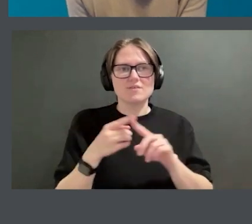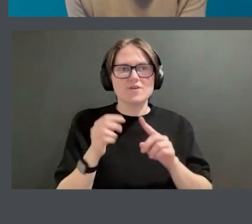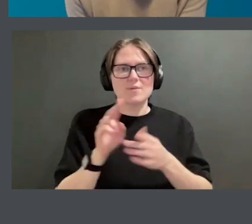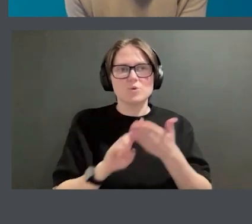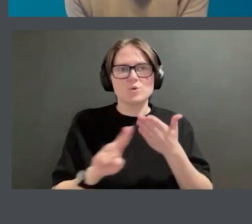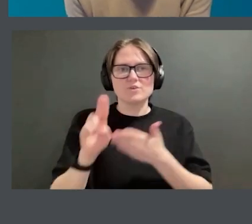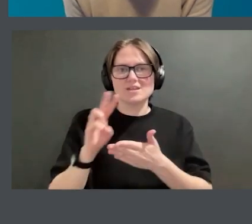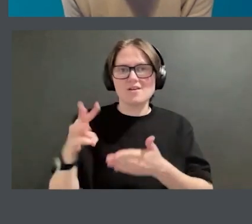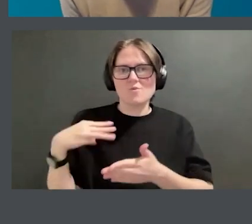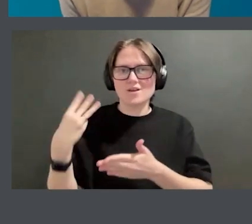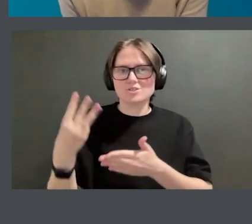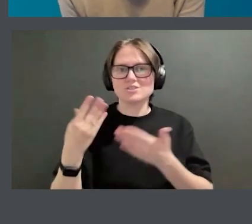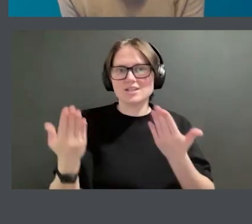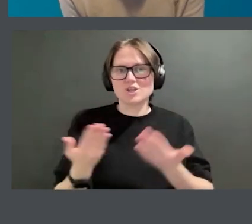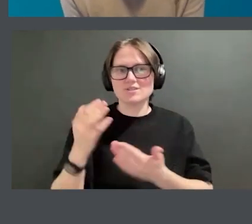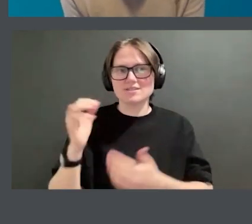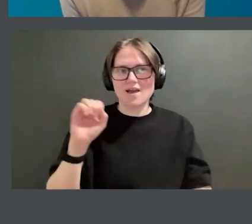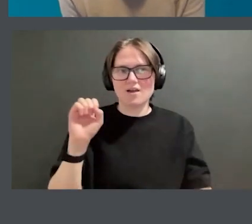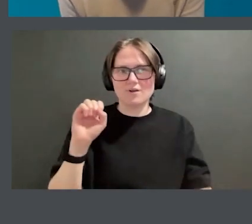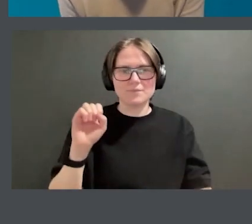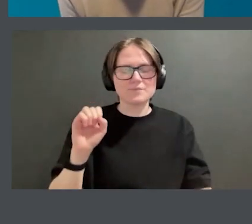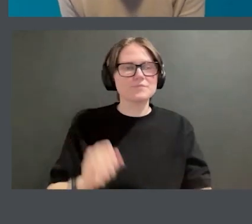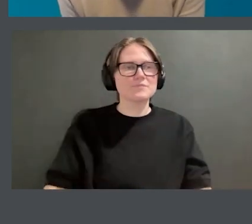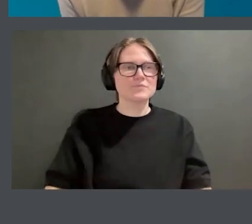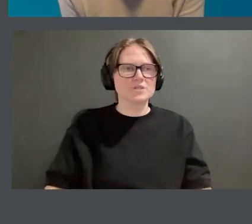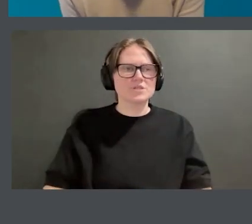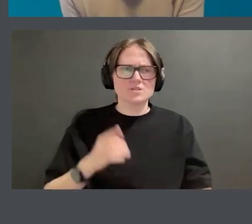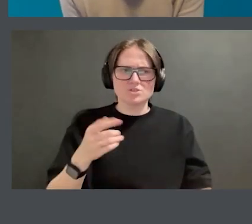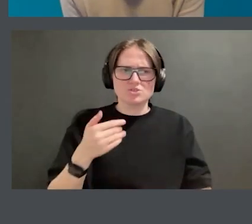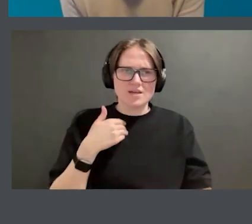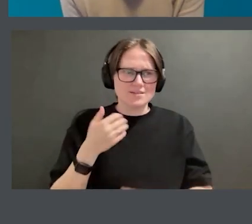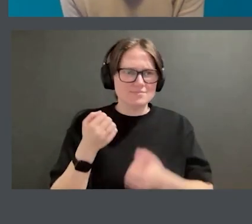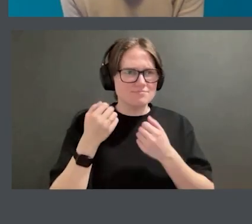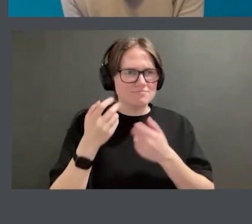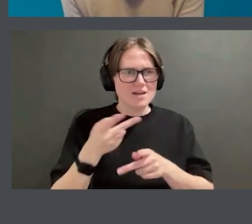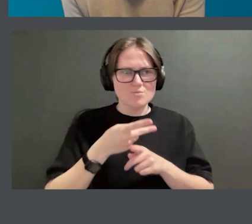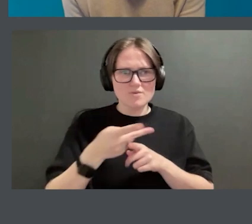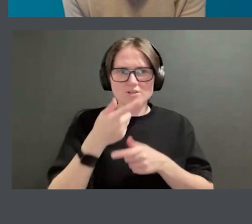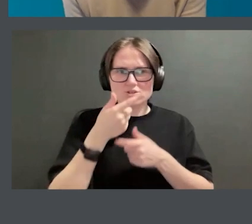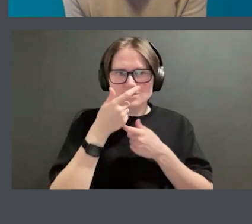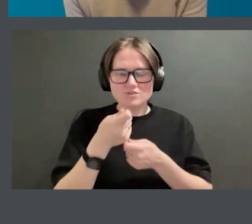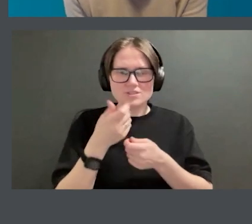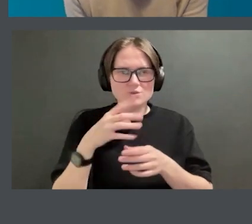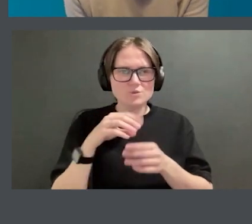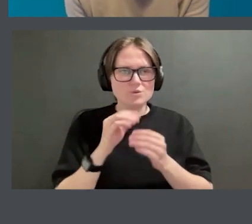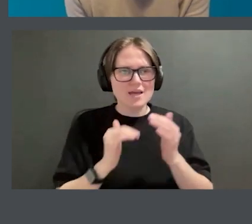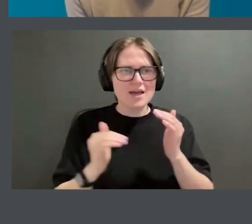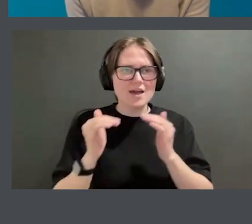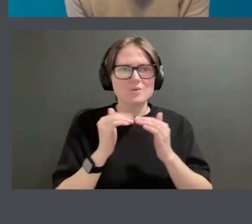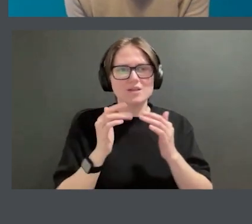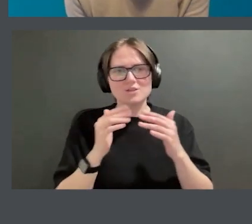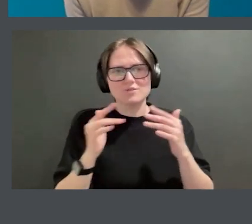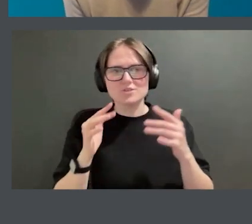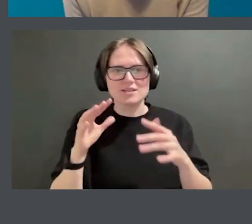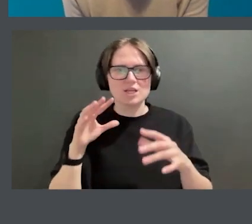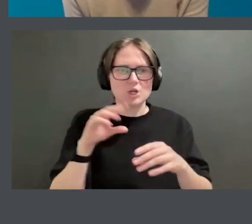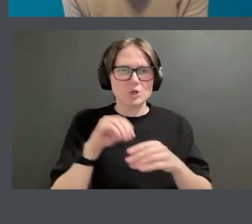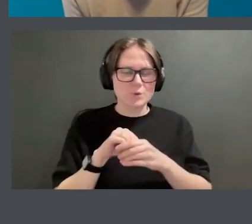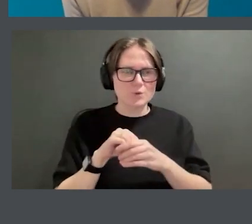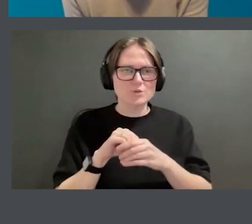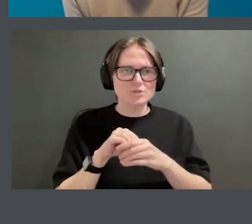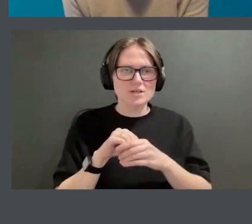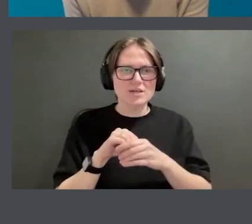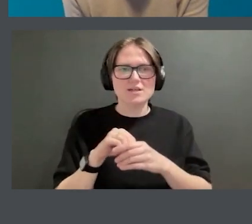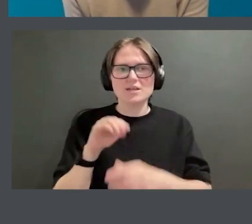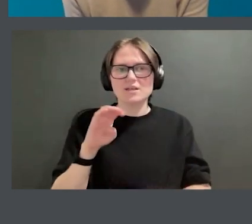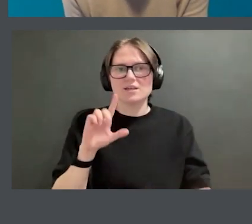here in Seattle. She has many professional interests, including equity, diversity, and inclusion,